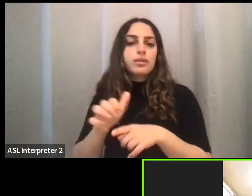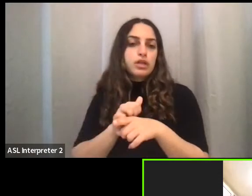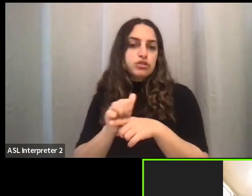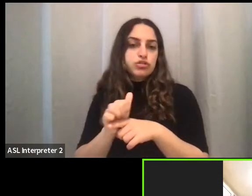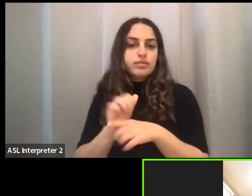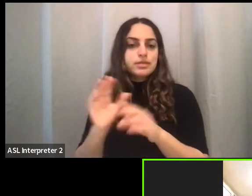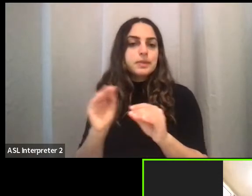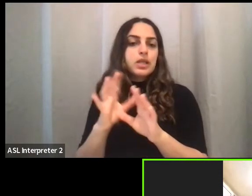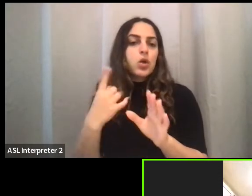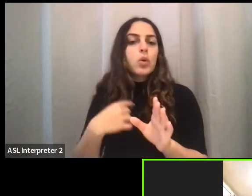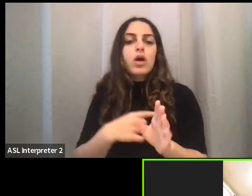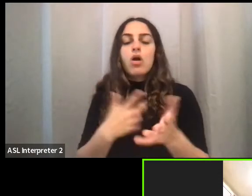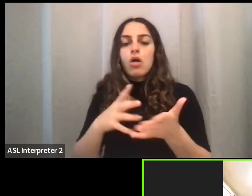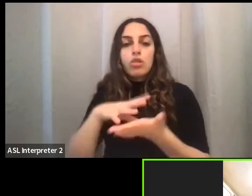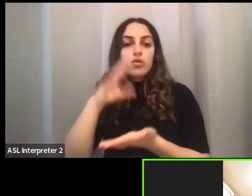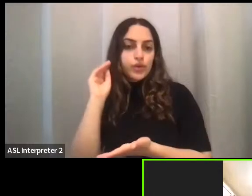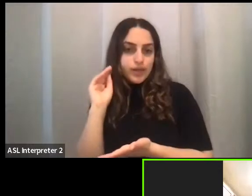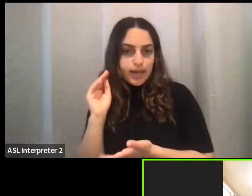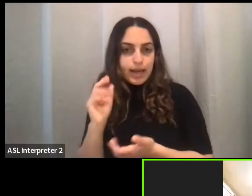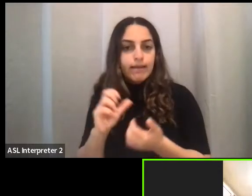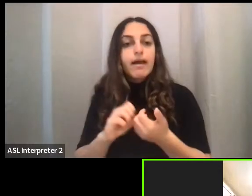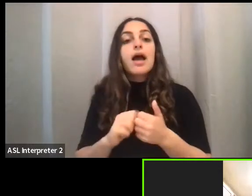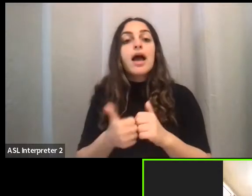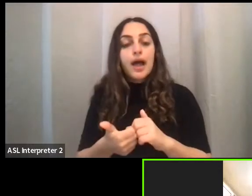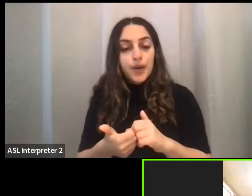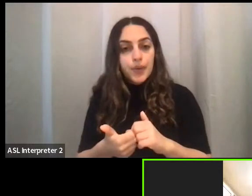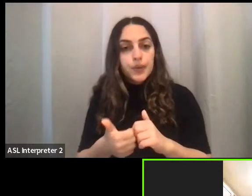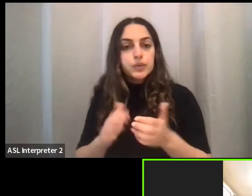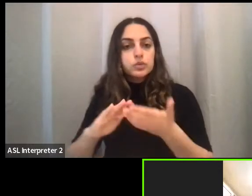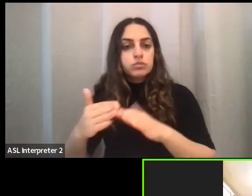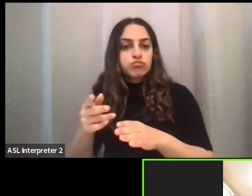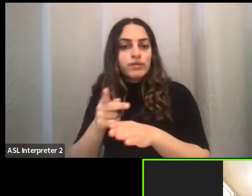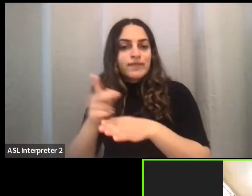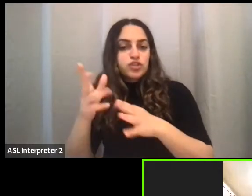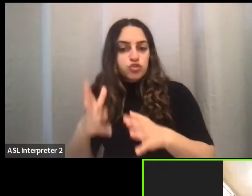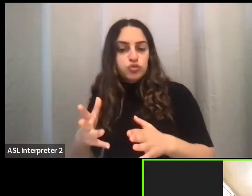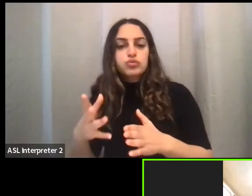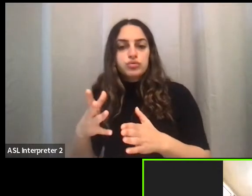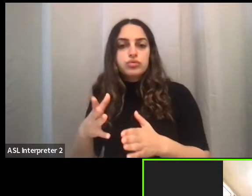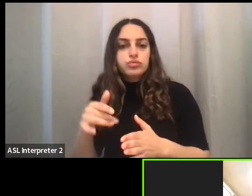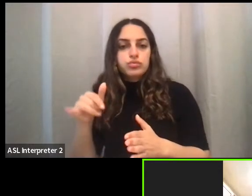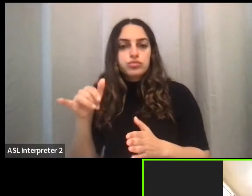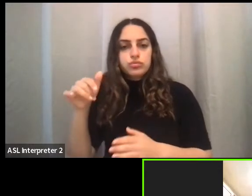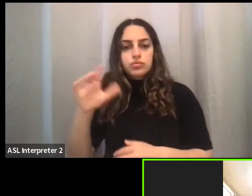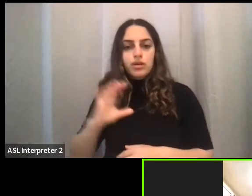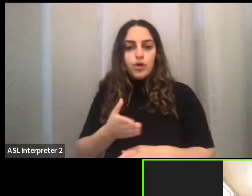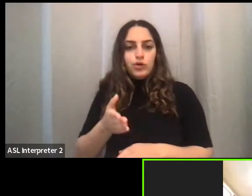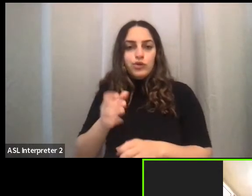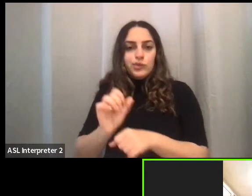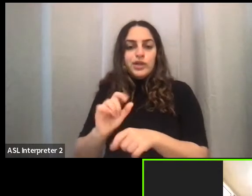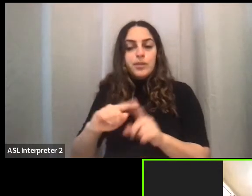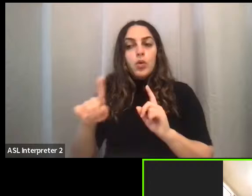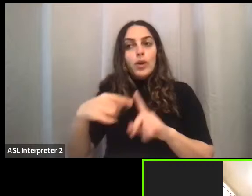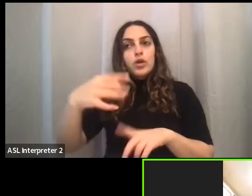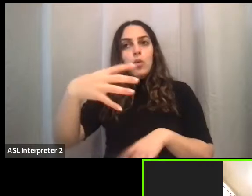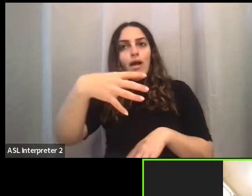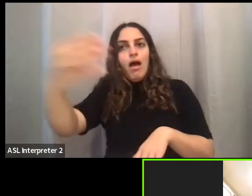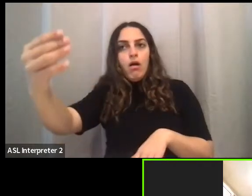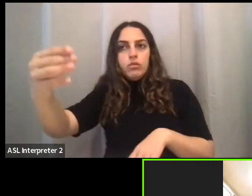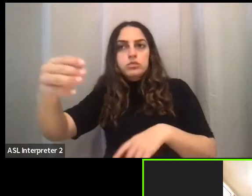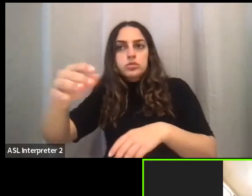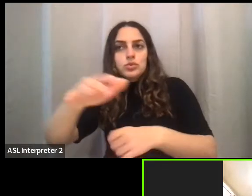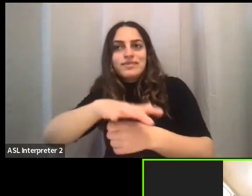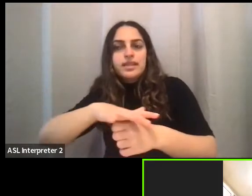to the apprenticeship we all are learning how to be professionals at what we do but when we get into the field and let's not